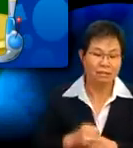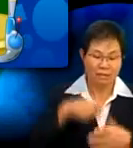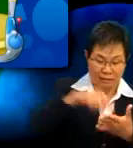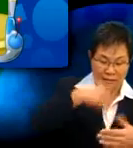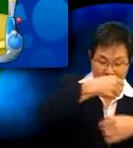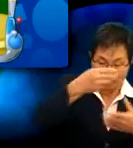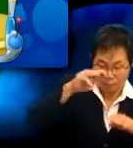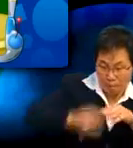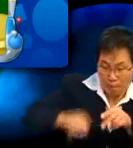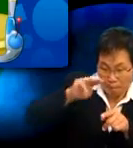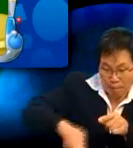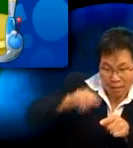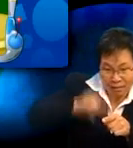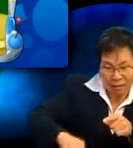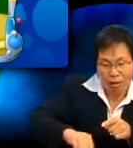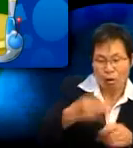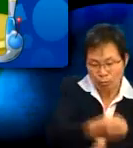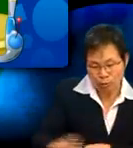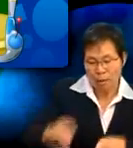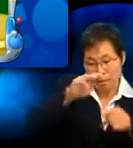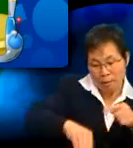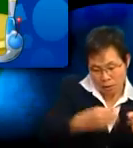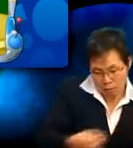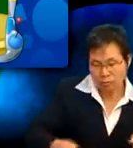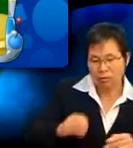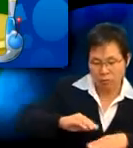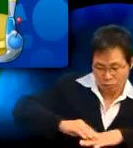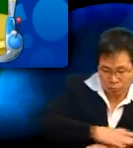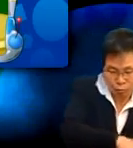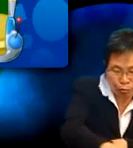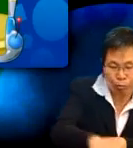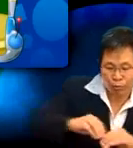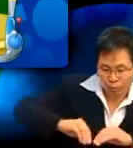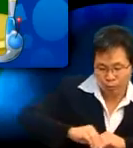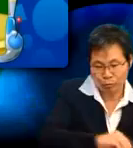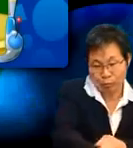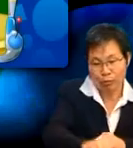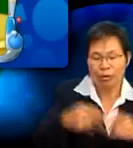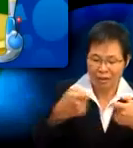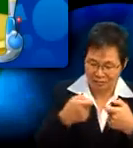are metal objects. Metal objects conduct electricity.